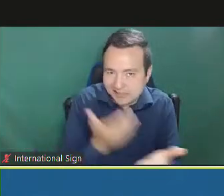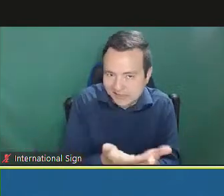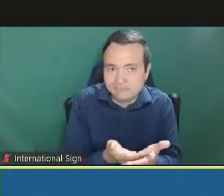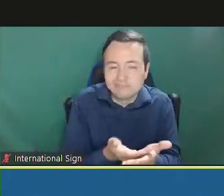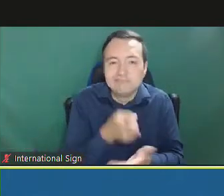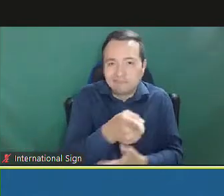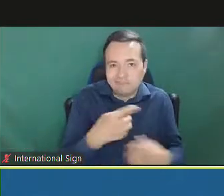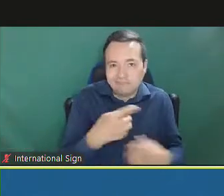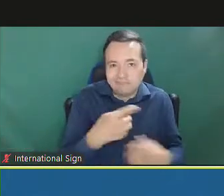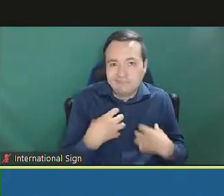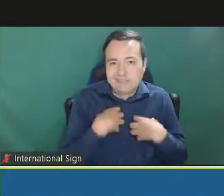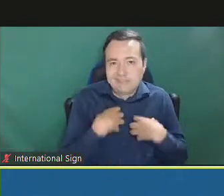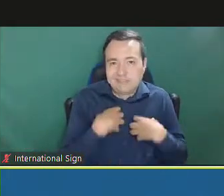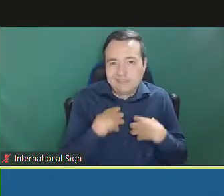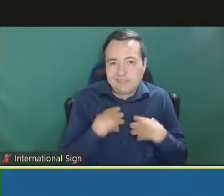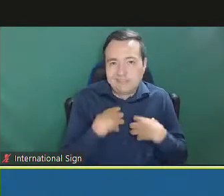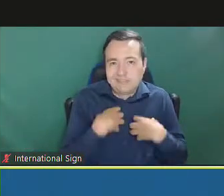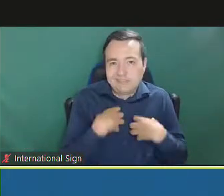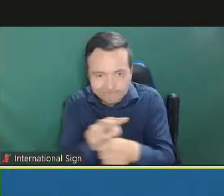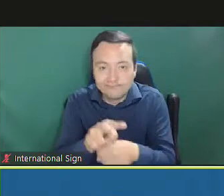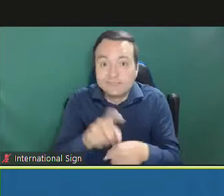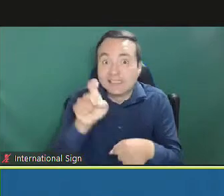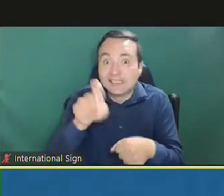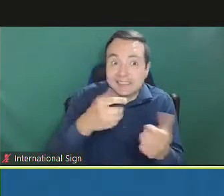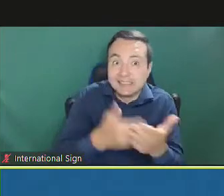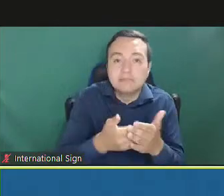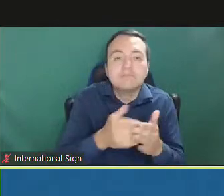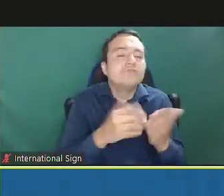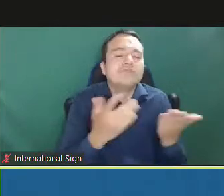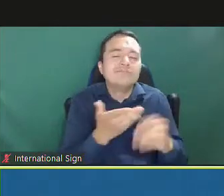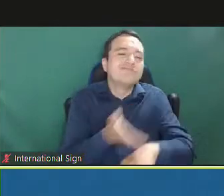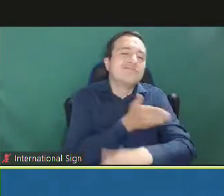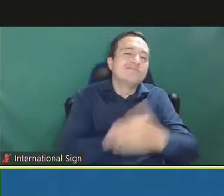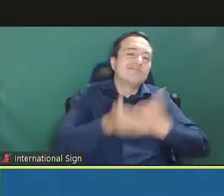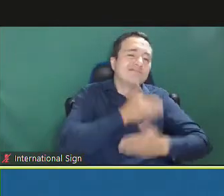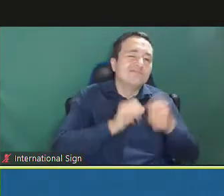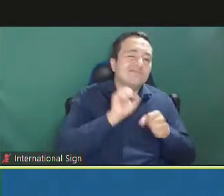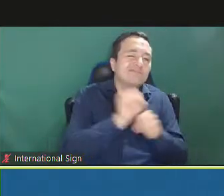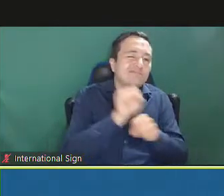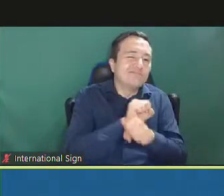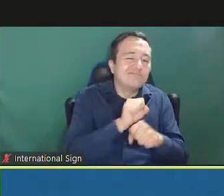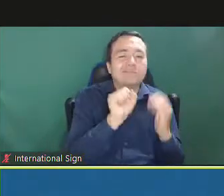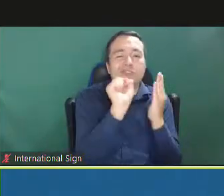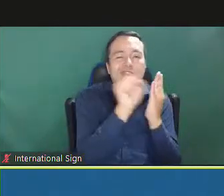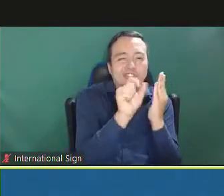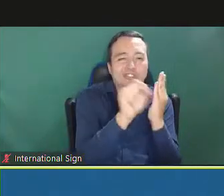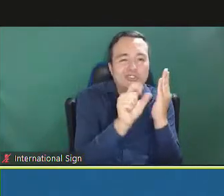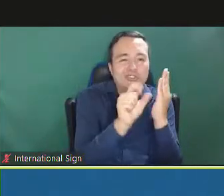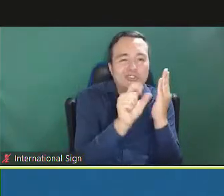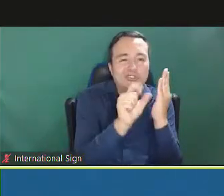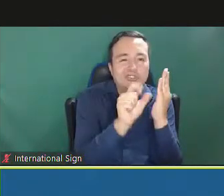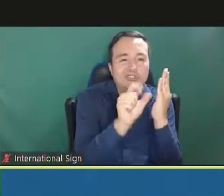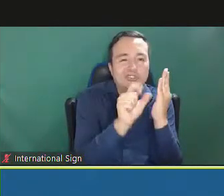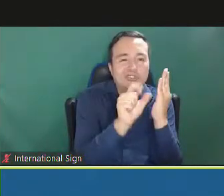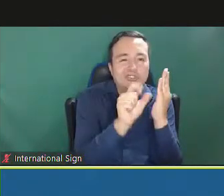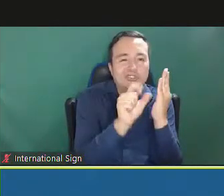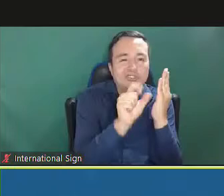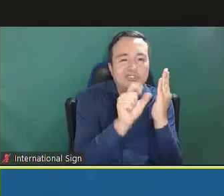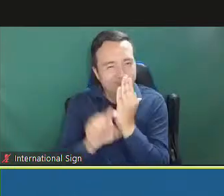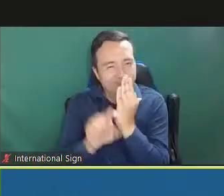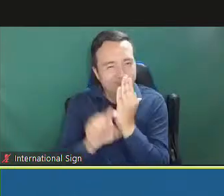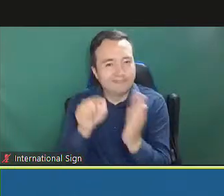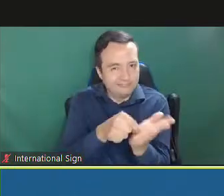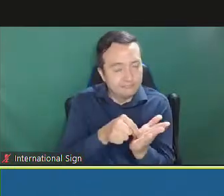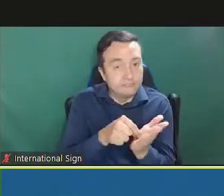surveys. On the other hand, it is a matter of record that extensive efforts have been made by industries engaged